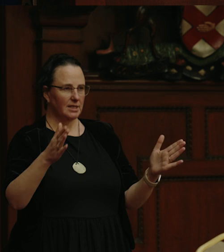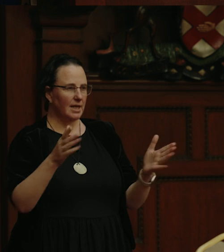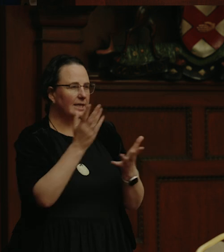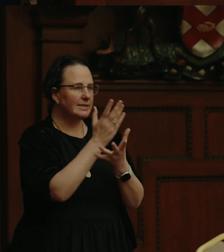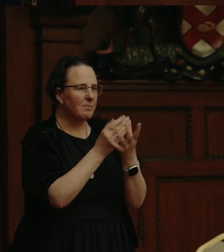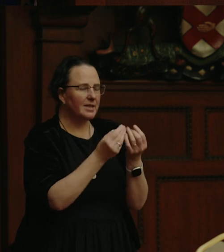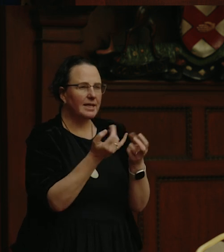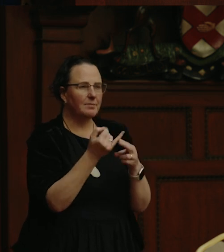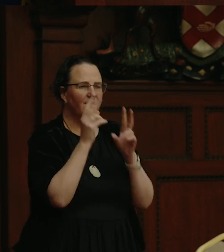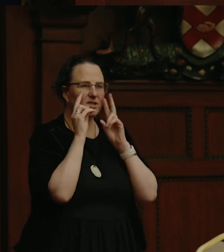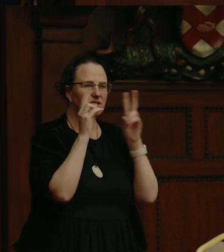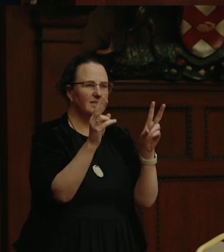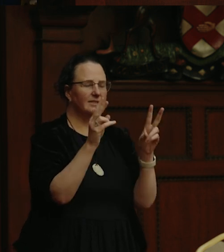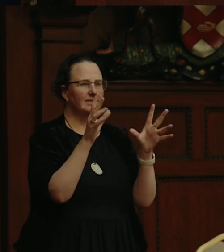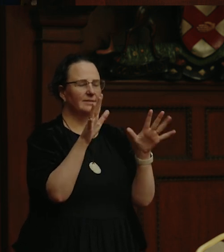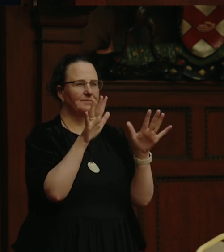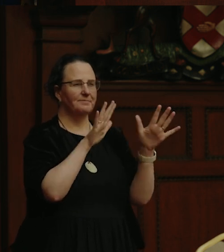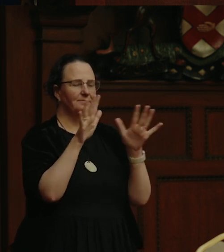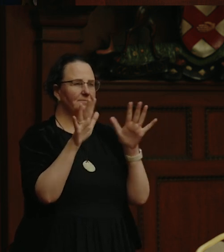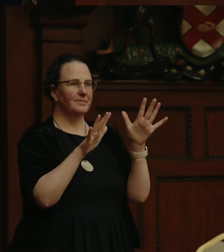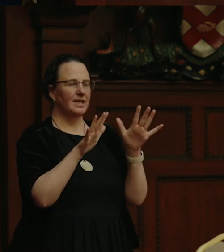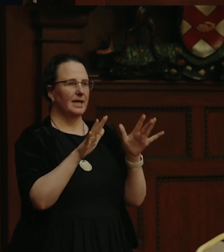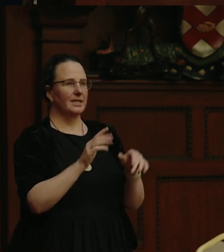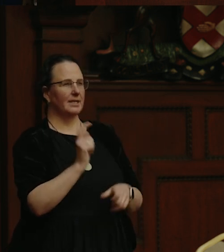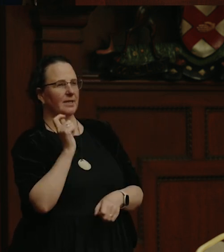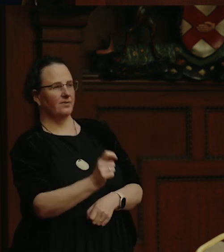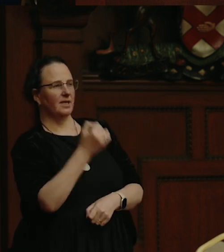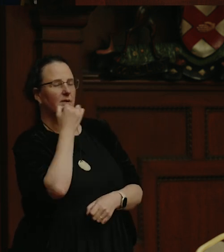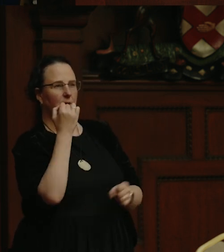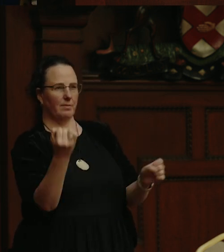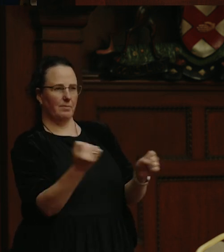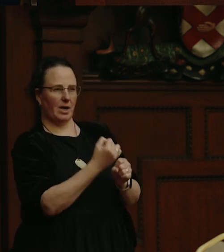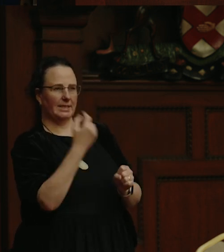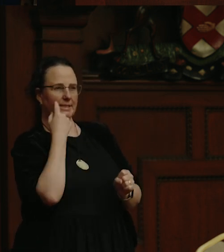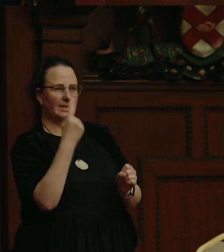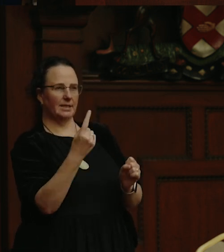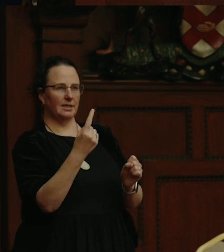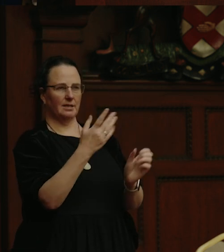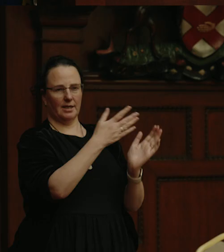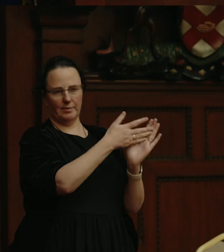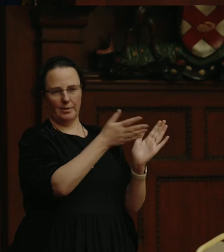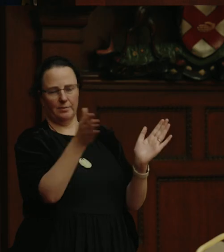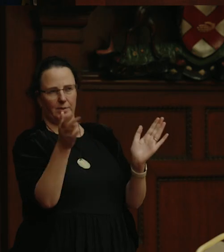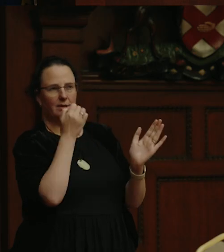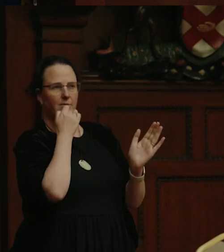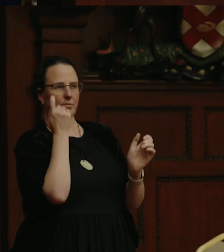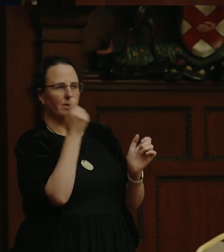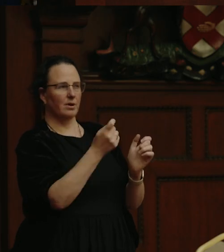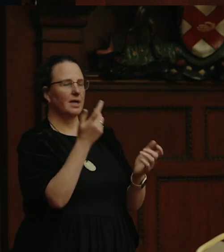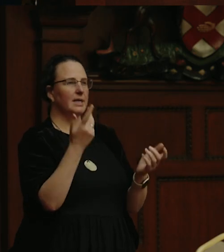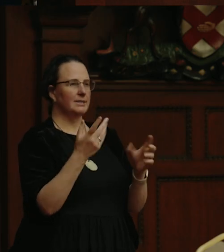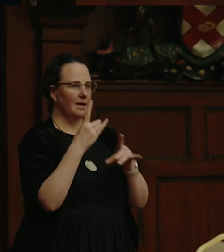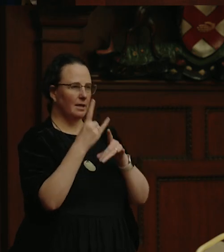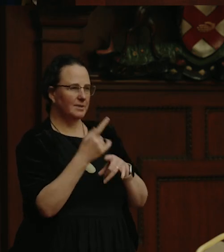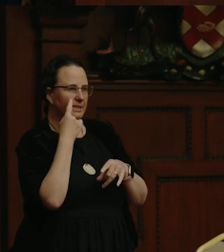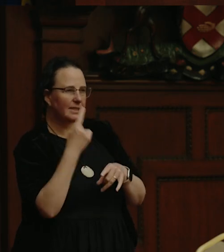is fluctuant, it's sore, it stings. It puts a number on that, and it's a benchmark to allow us to